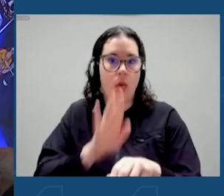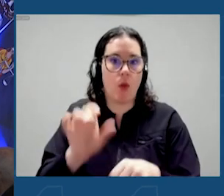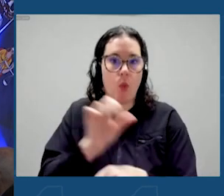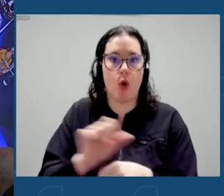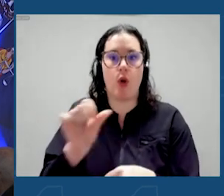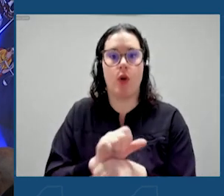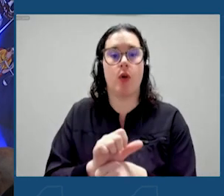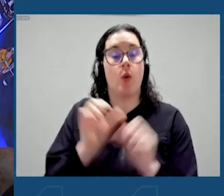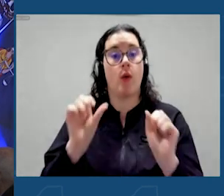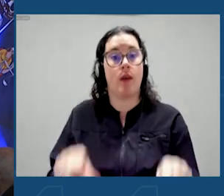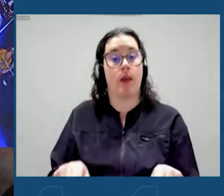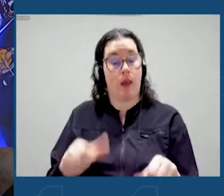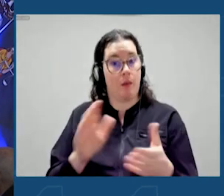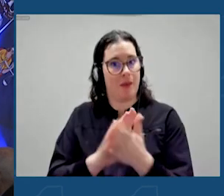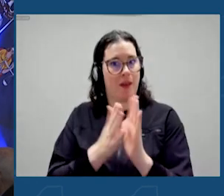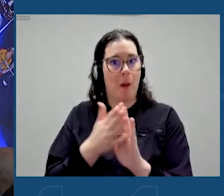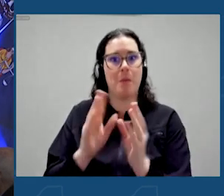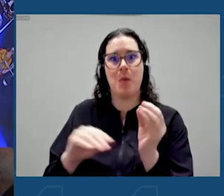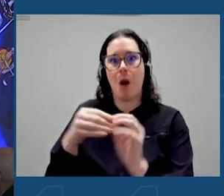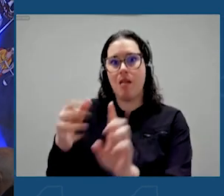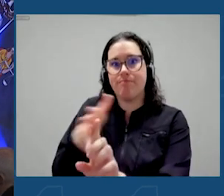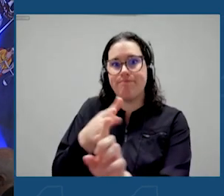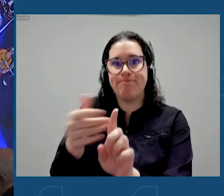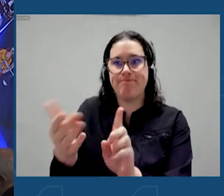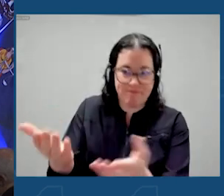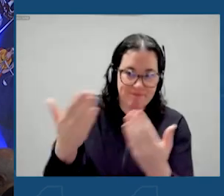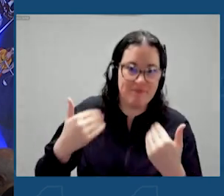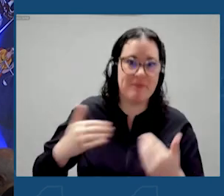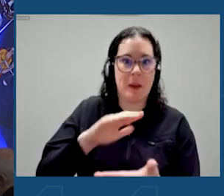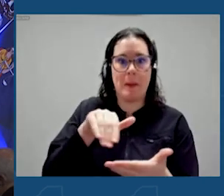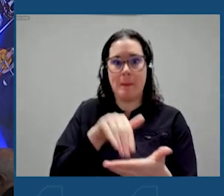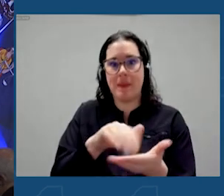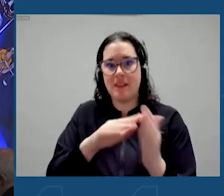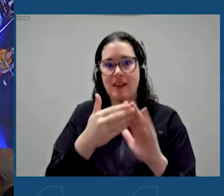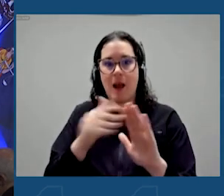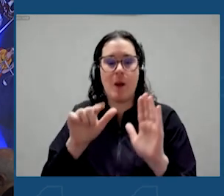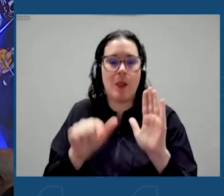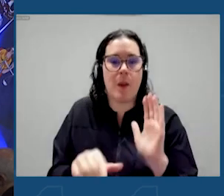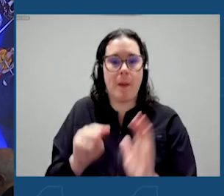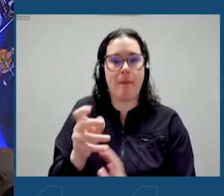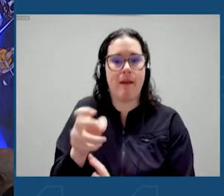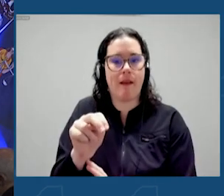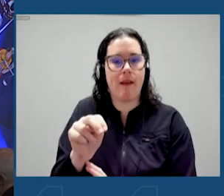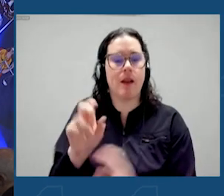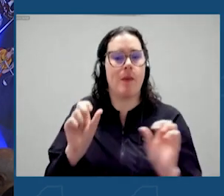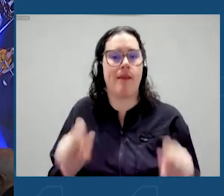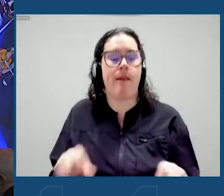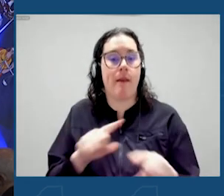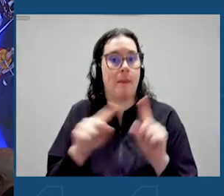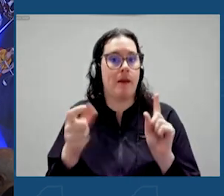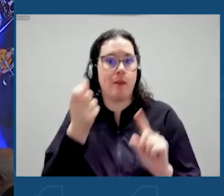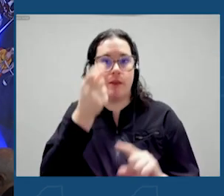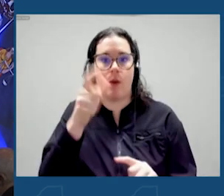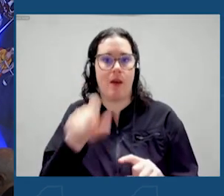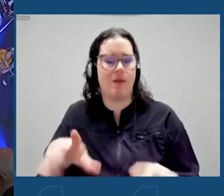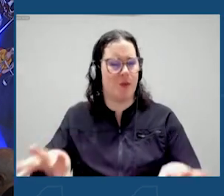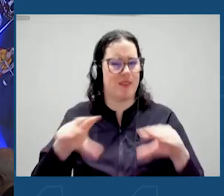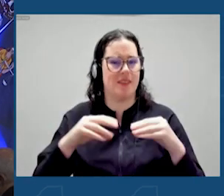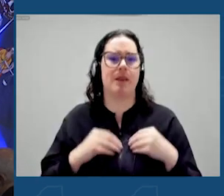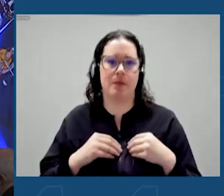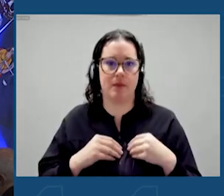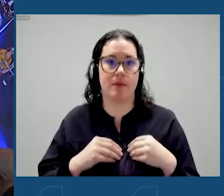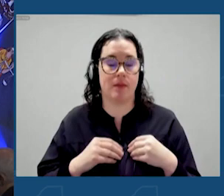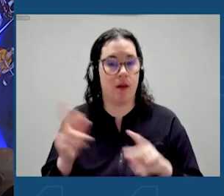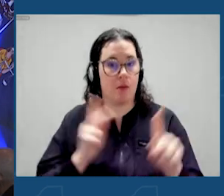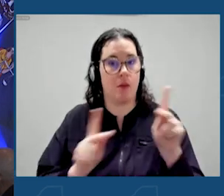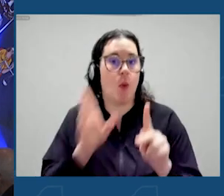it more appealing to come to Midtown and Lower Manhattan, but we also have to accept the fact that people are going